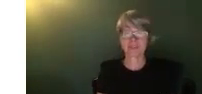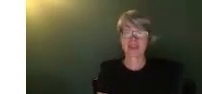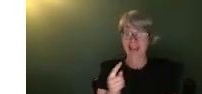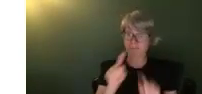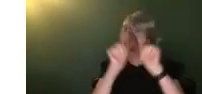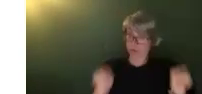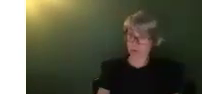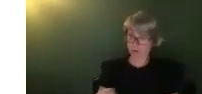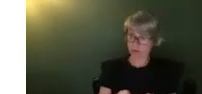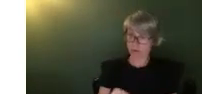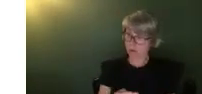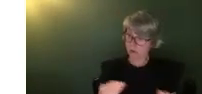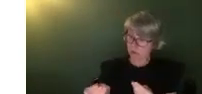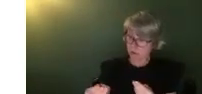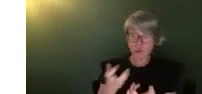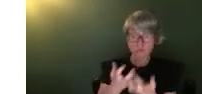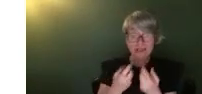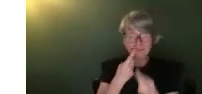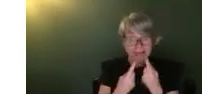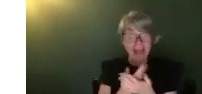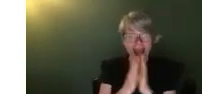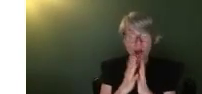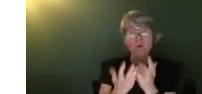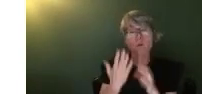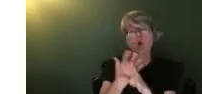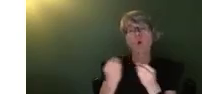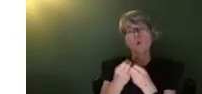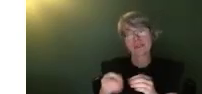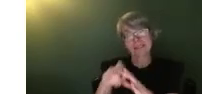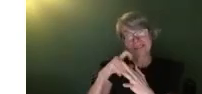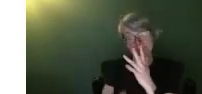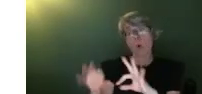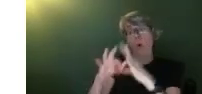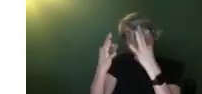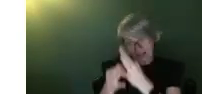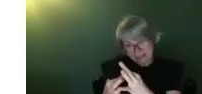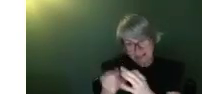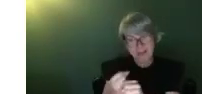how universities can work with disability organisations to create student placement opportunities.